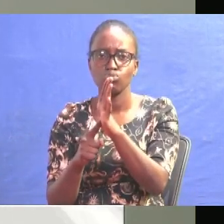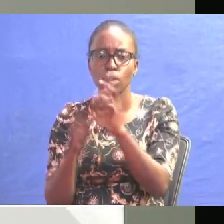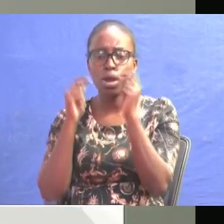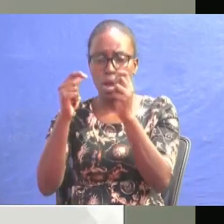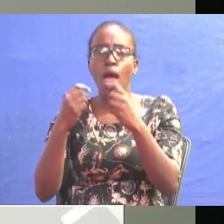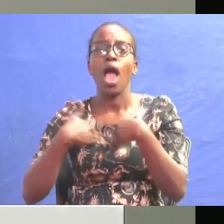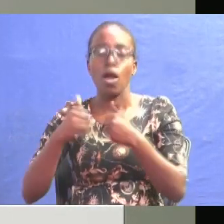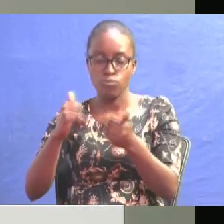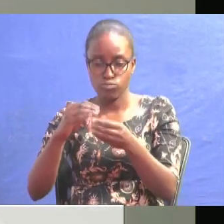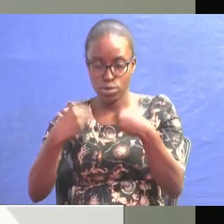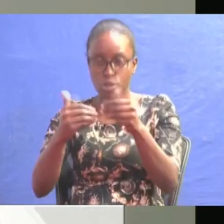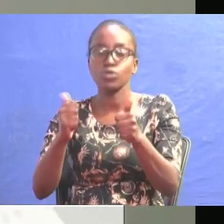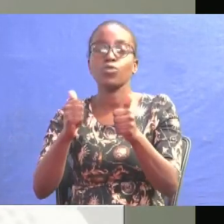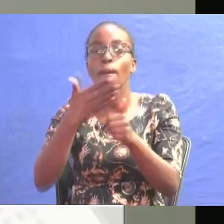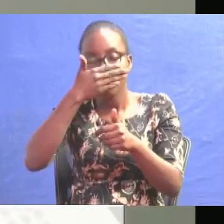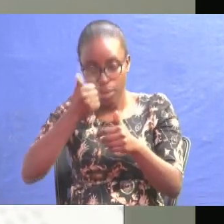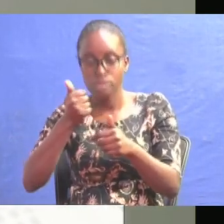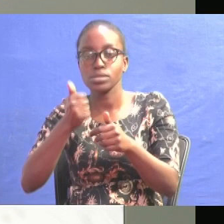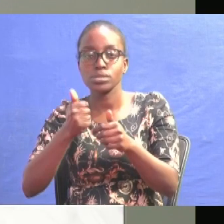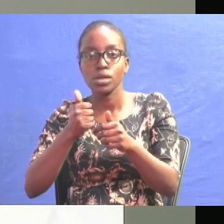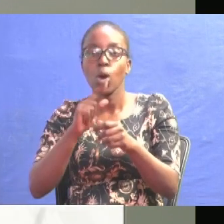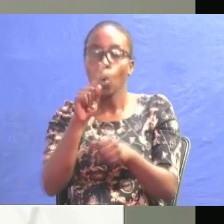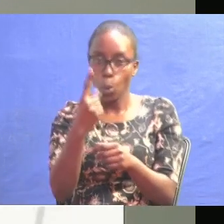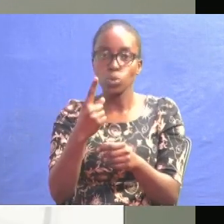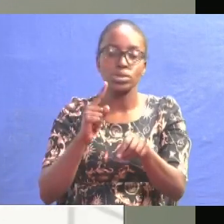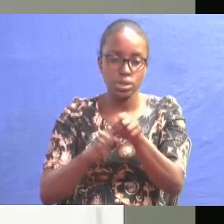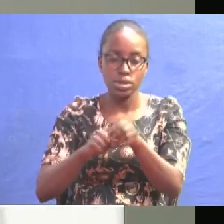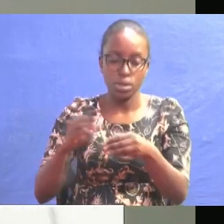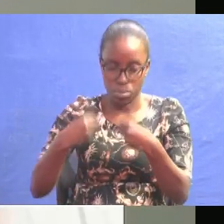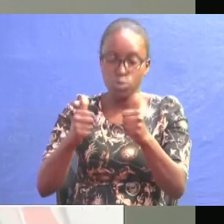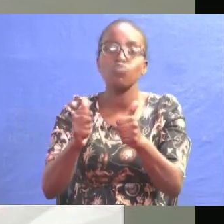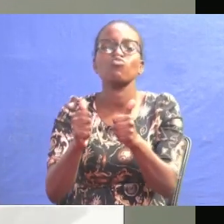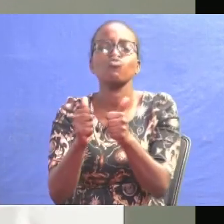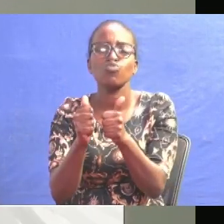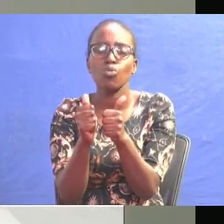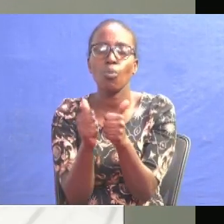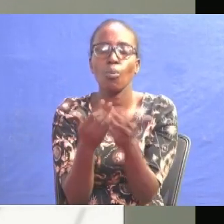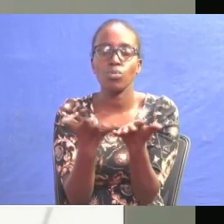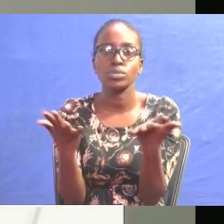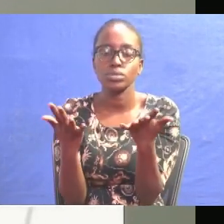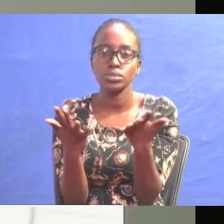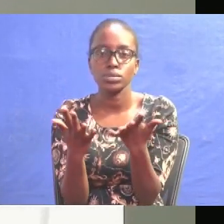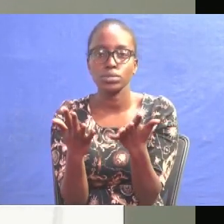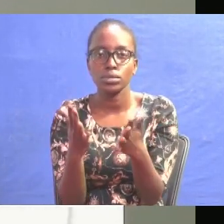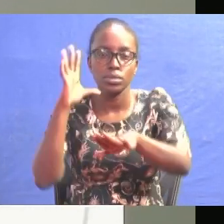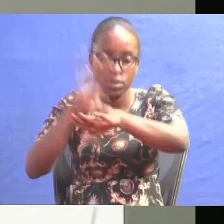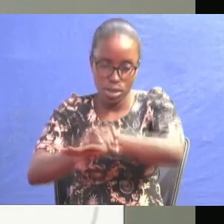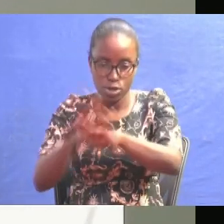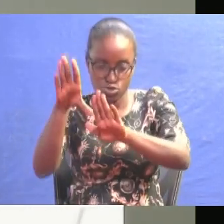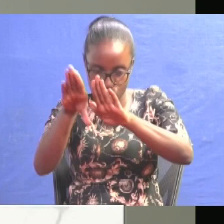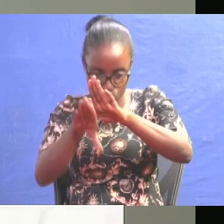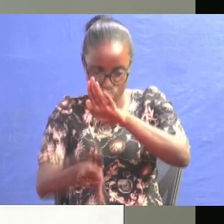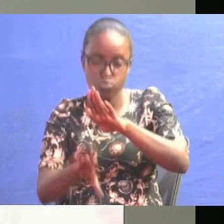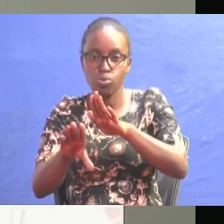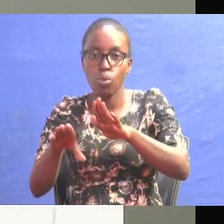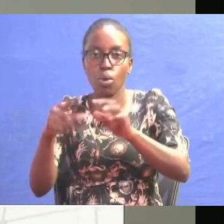best. Because right now, in terms of accessing the resources, they are easily accessible to the ground level. So if